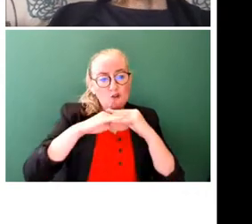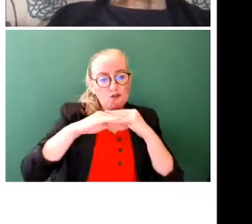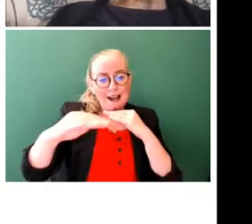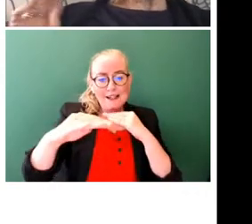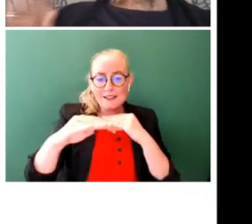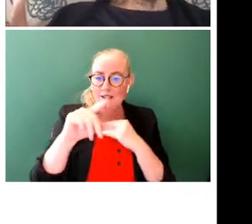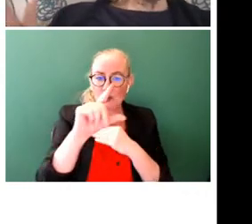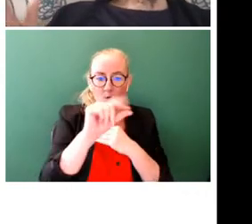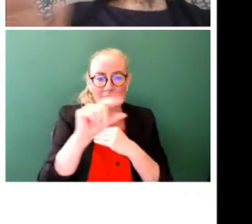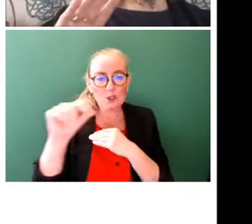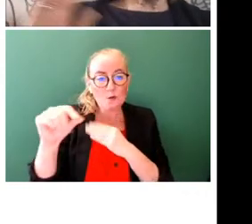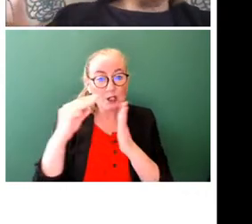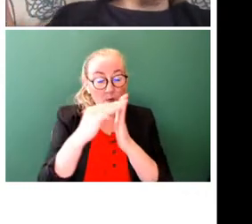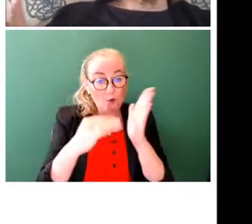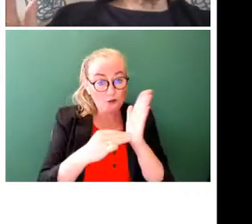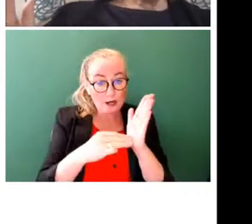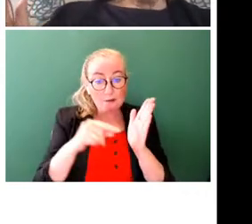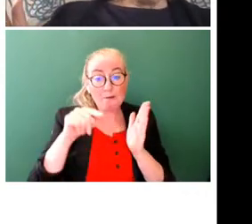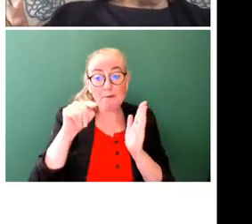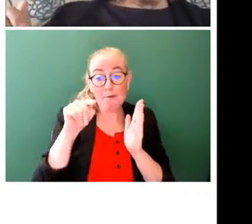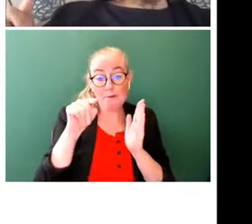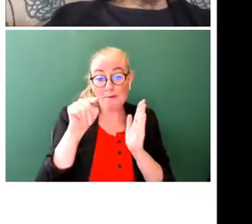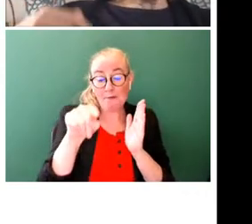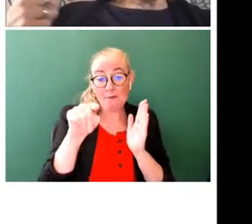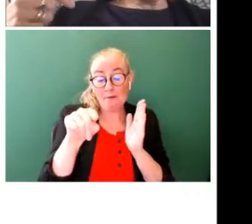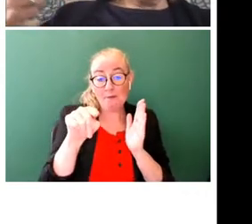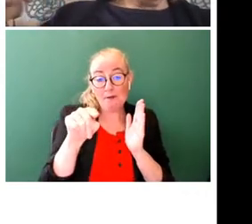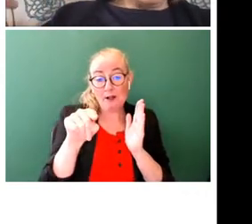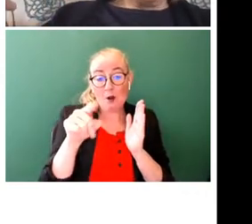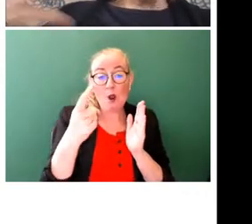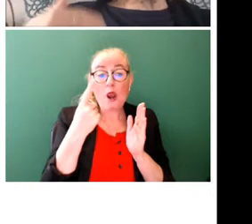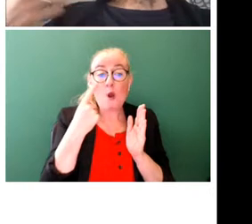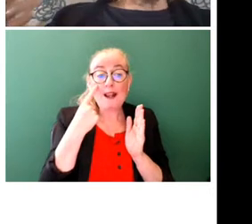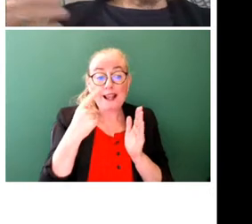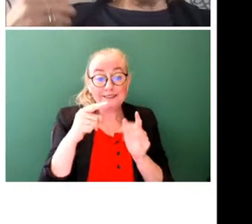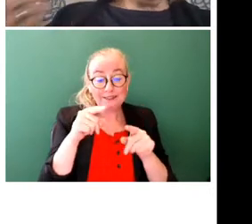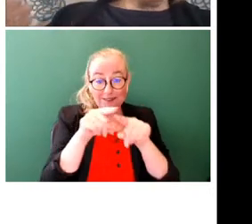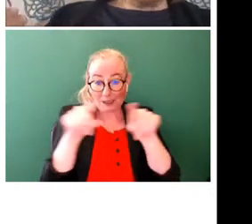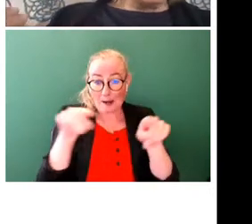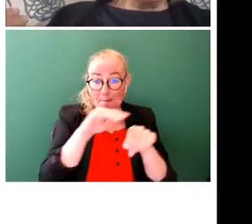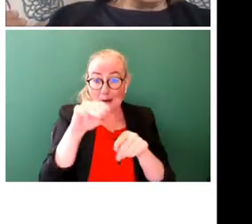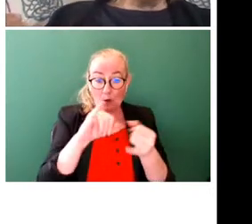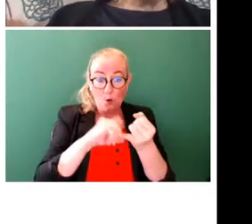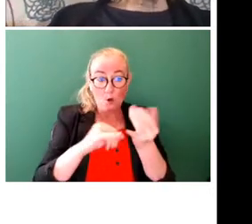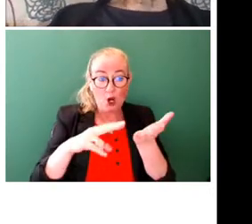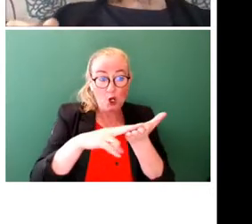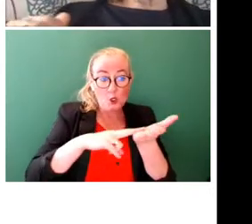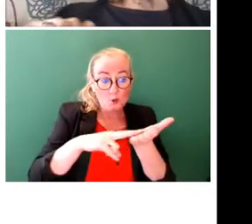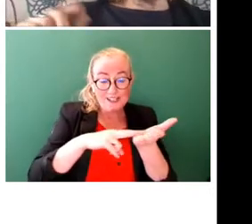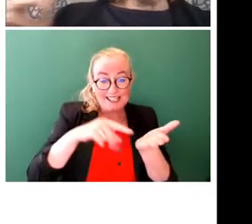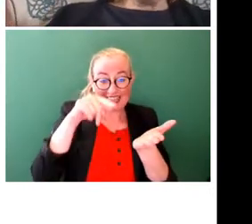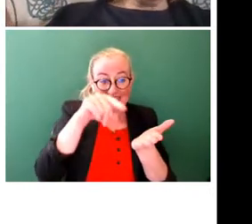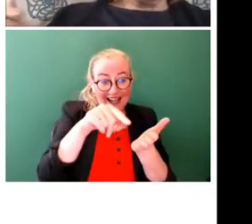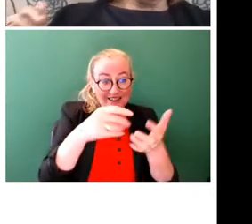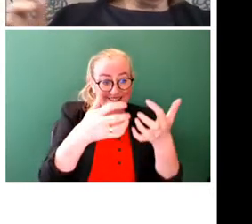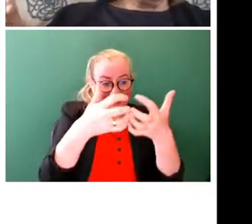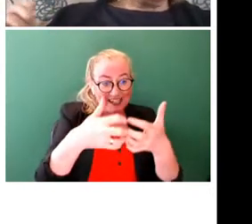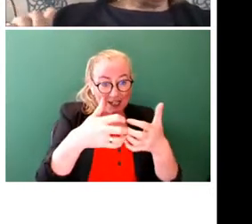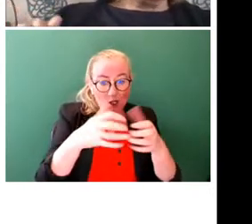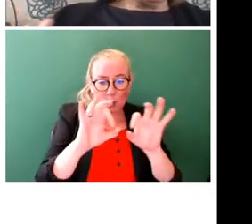program, where we looked at people using Circa in a group setting. So we